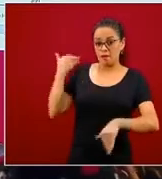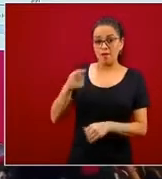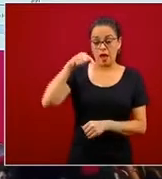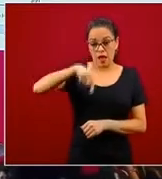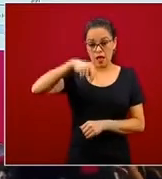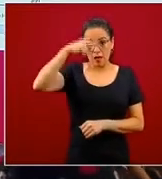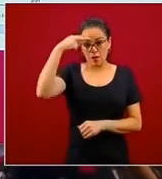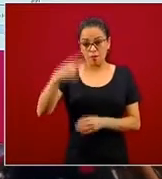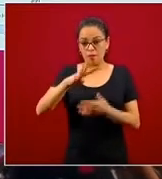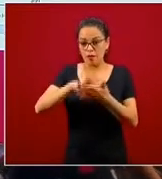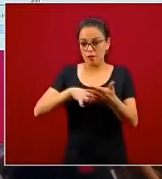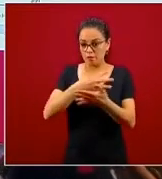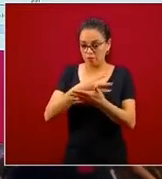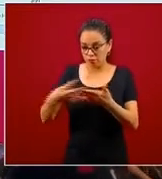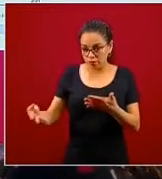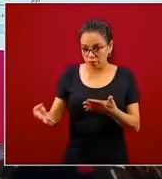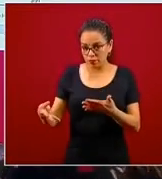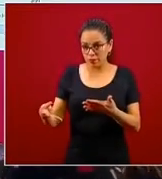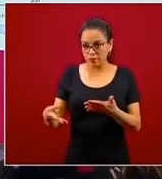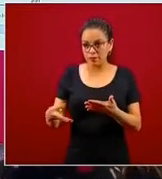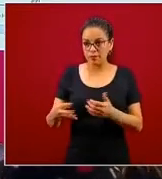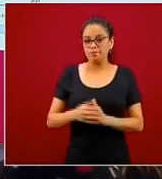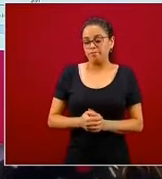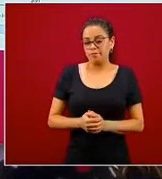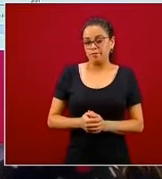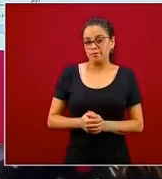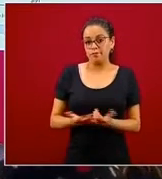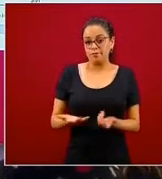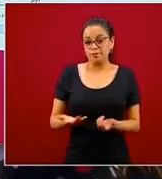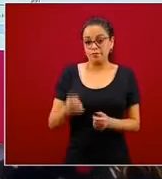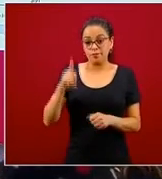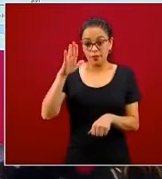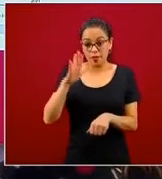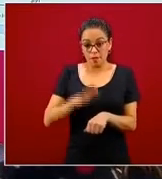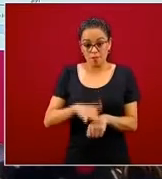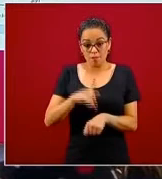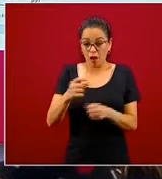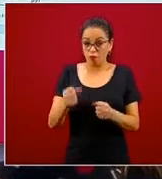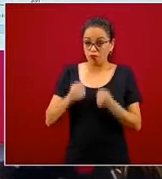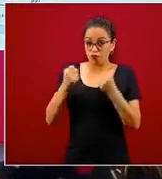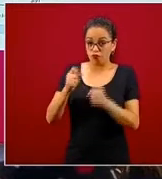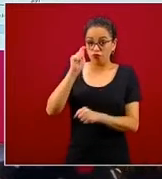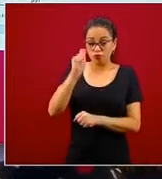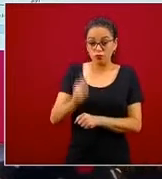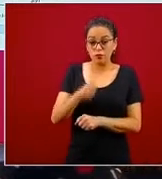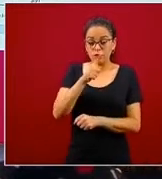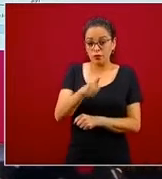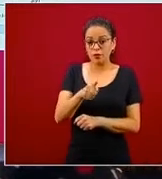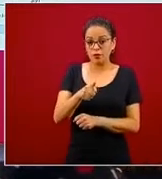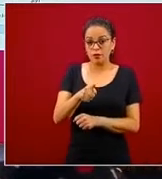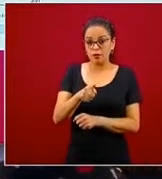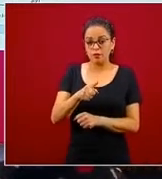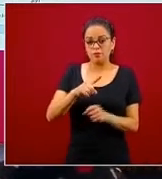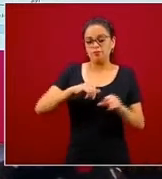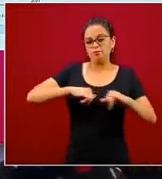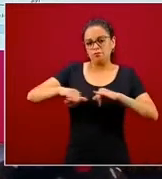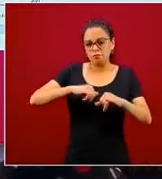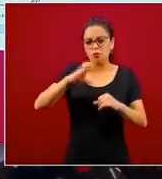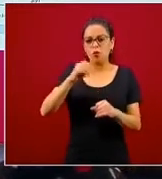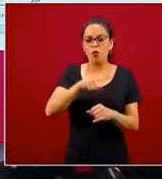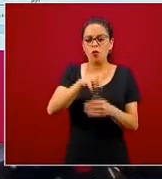that's what we've been saying for our statistics in Mexico. It would not be that strange that we have a